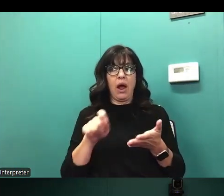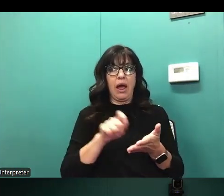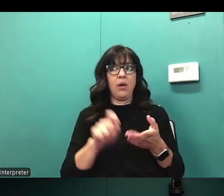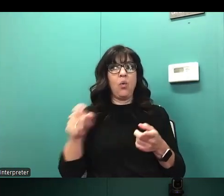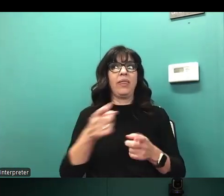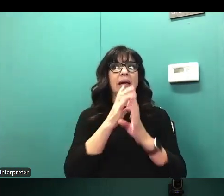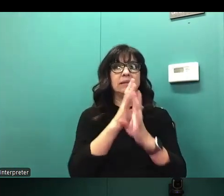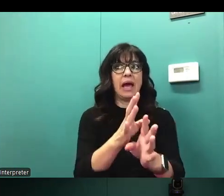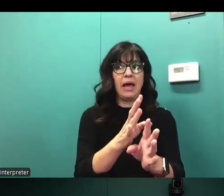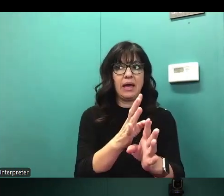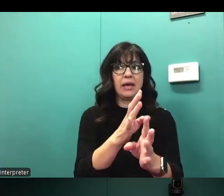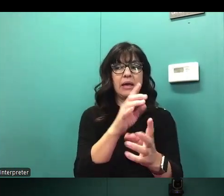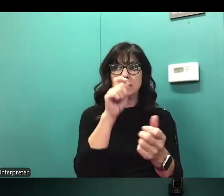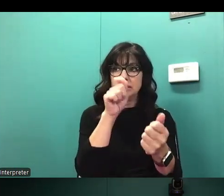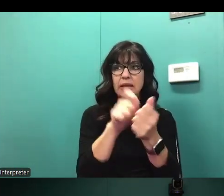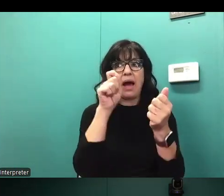back.